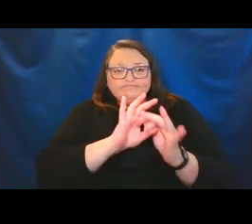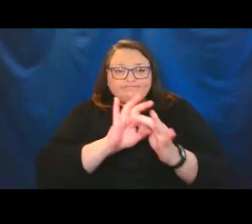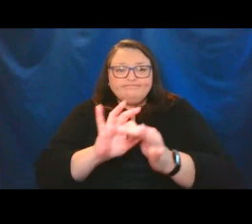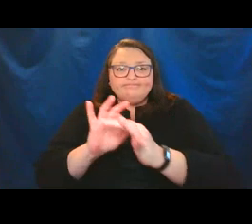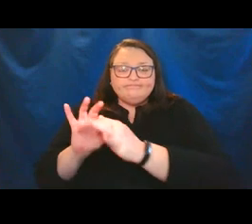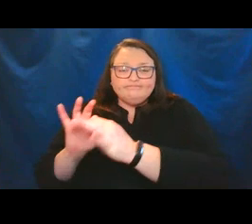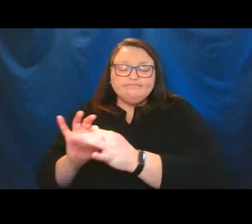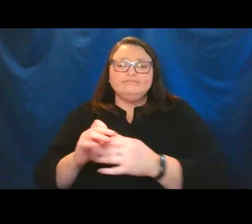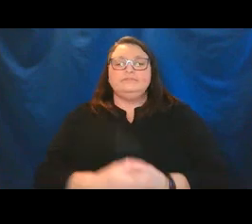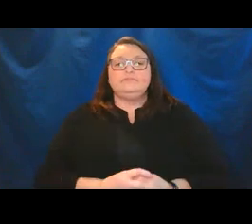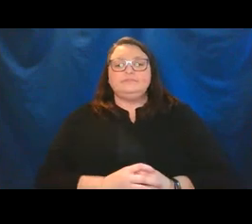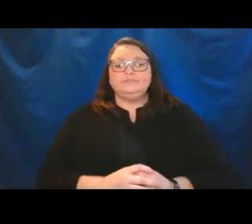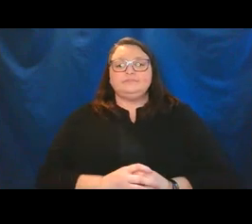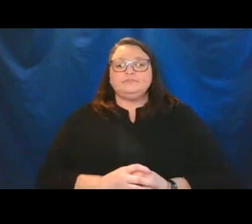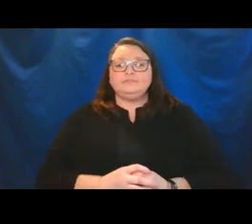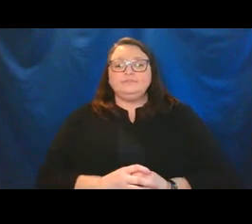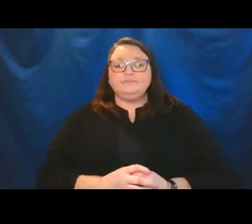And